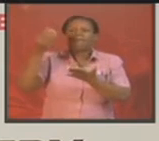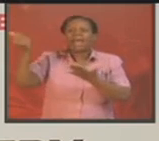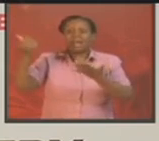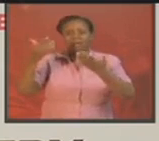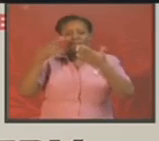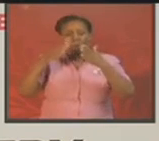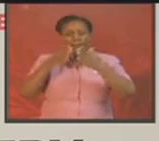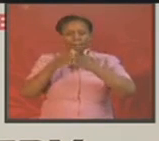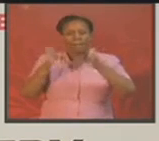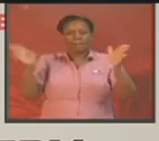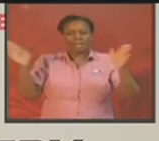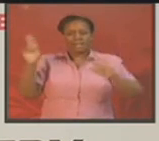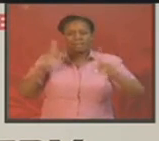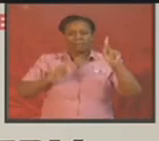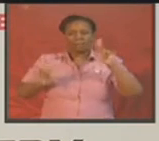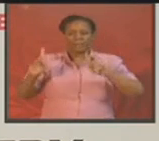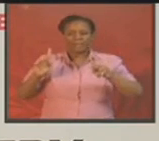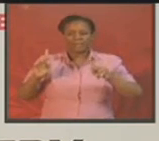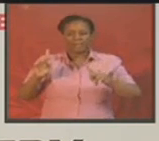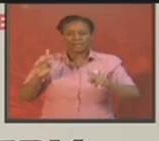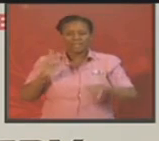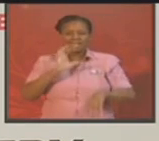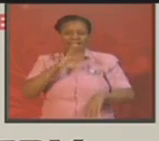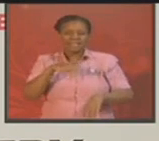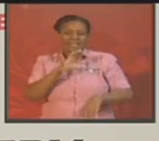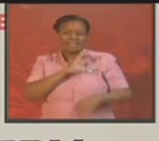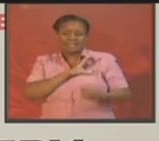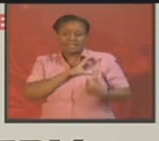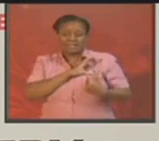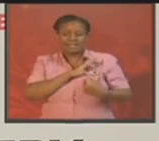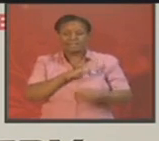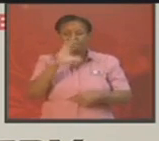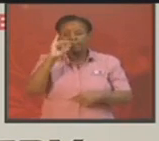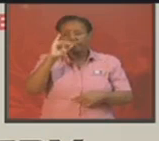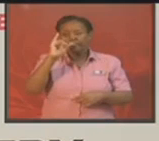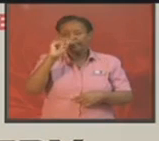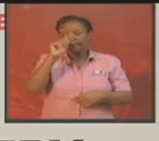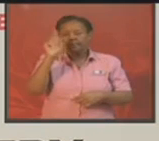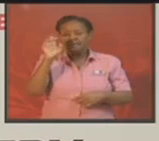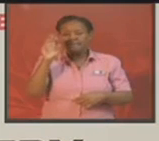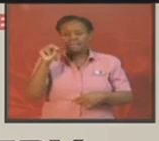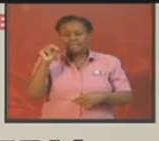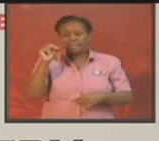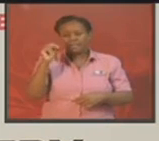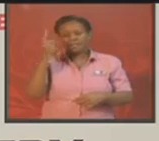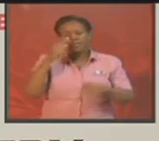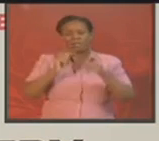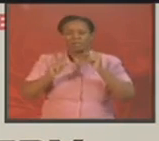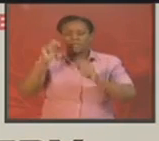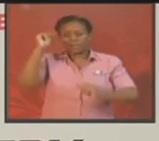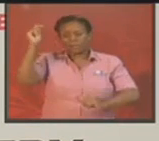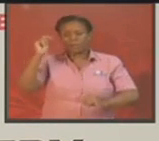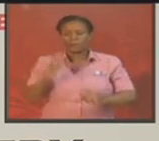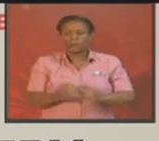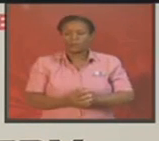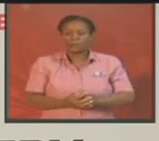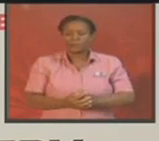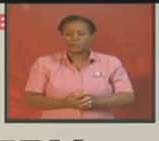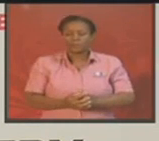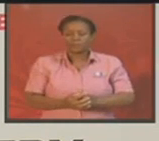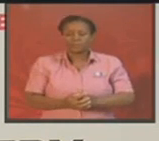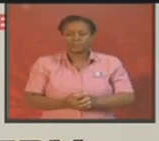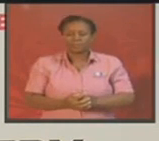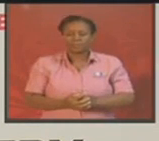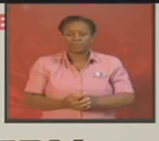it closely, is that this particular entity, and they are to be applauded, will purchase vaccines from